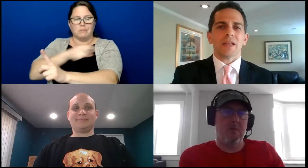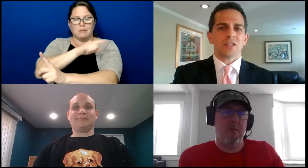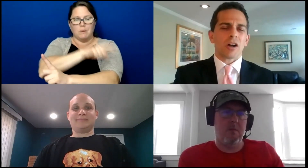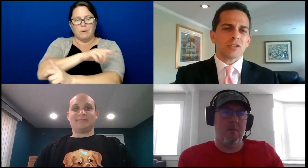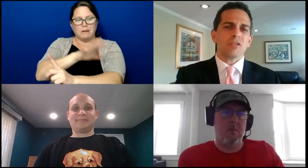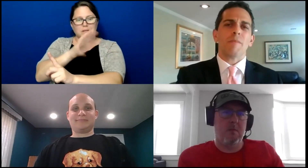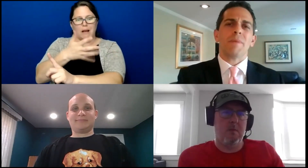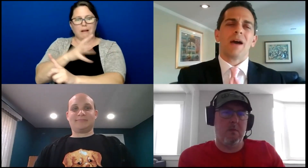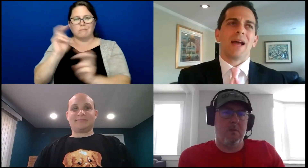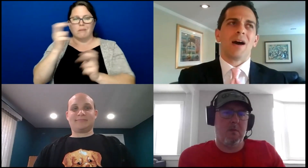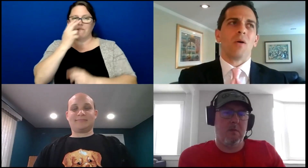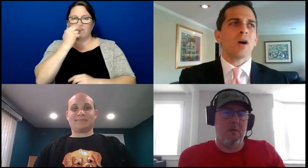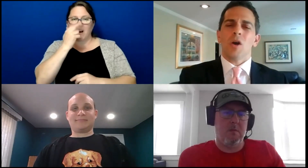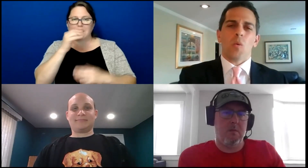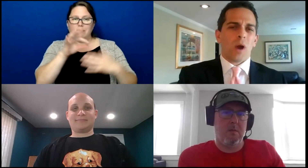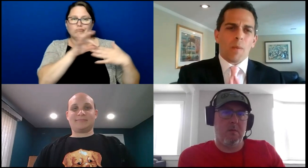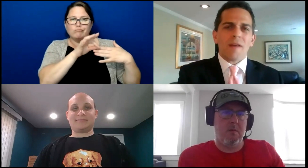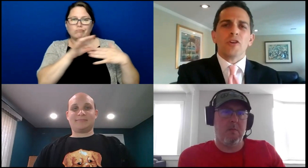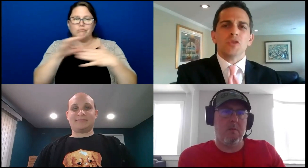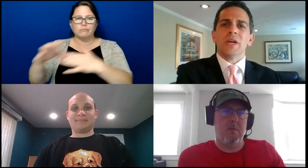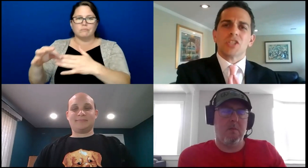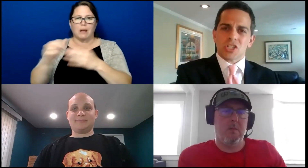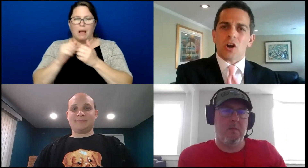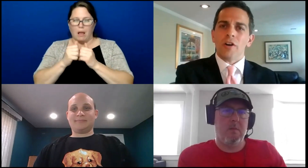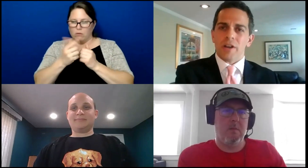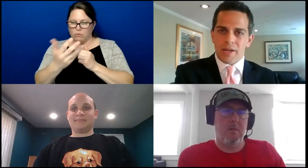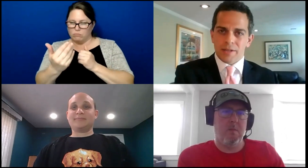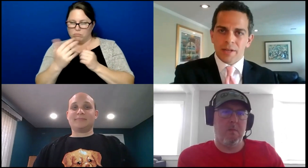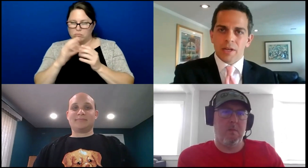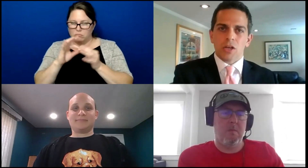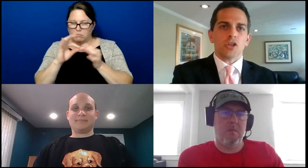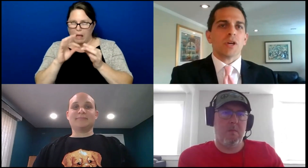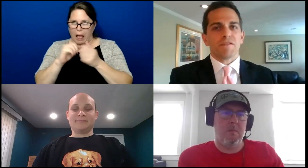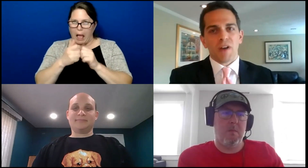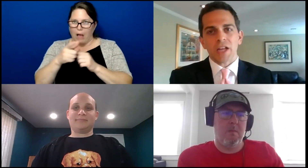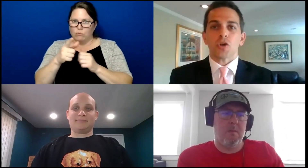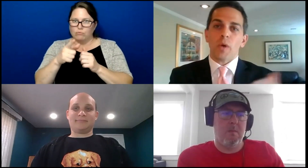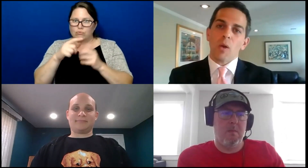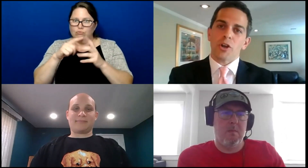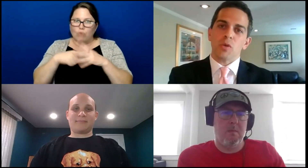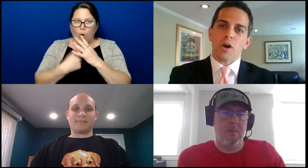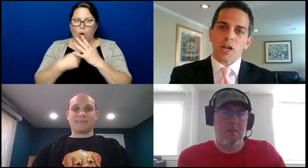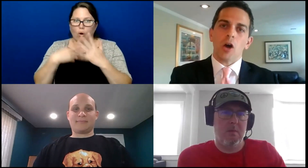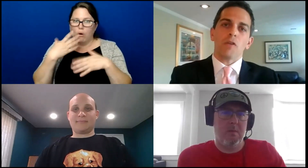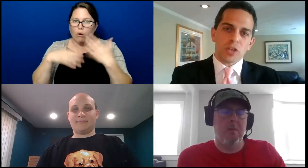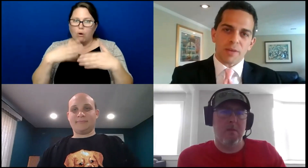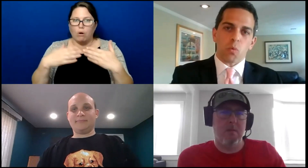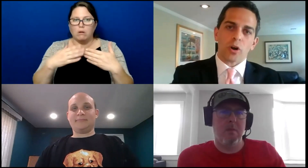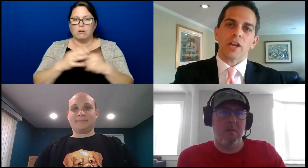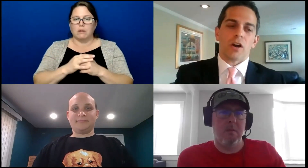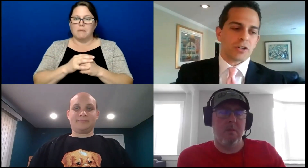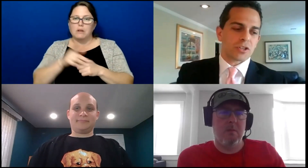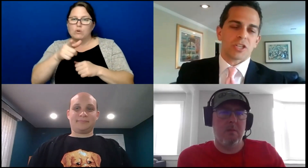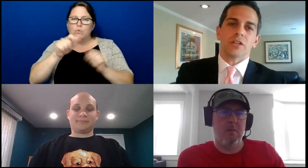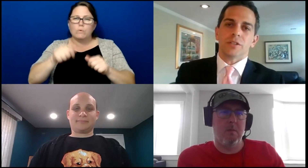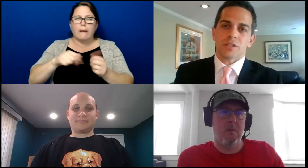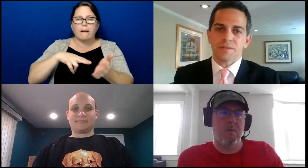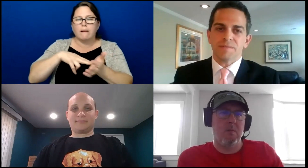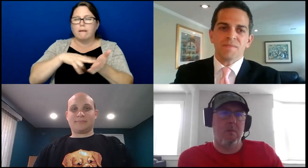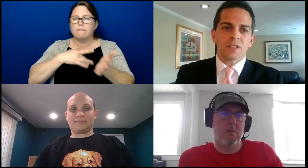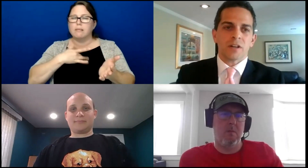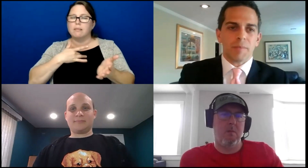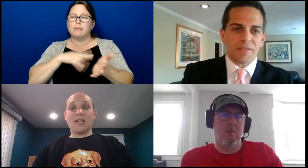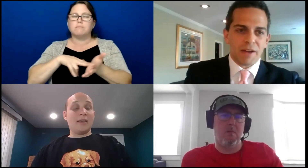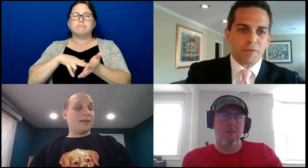So talk to them about how, however you get started, you know, you can find your way where you want to go if you keep working on your